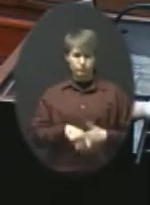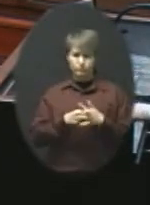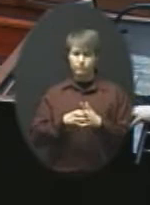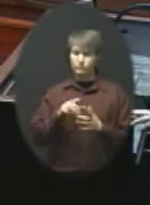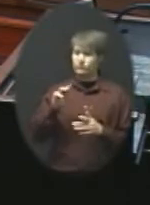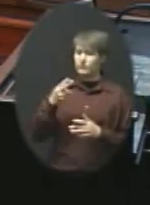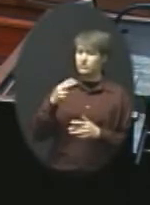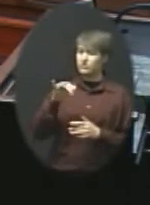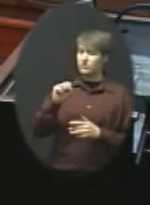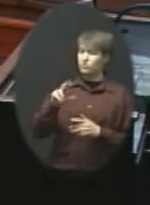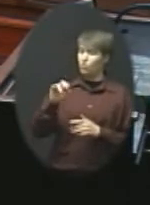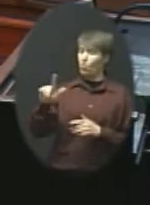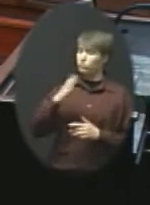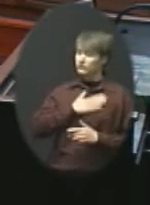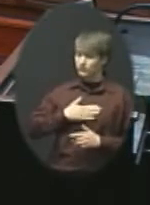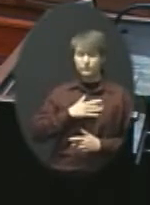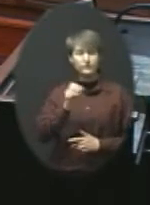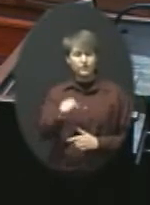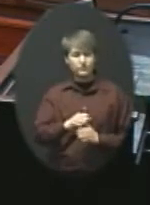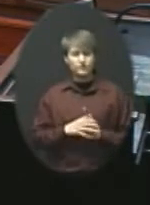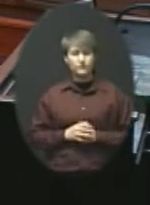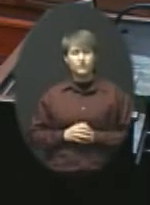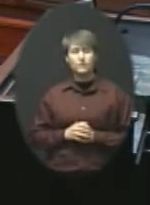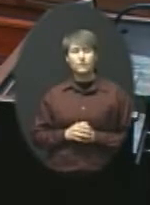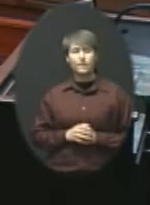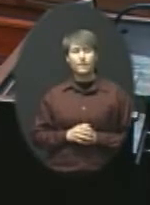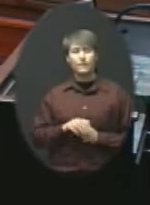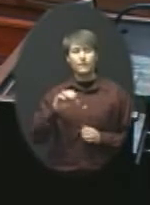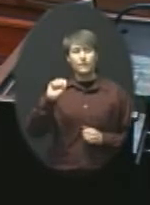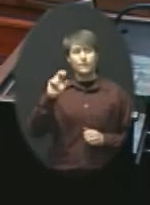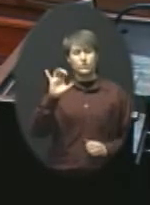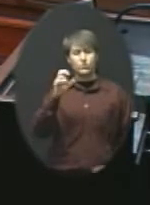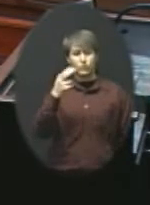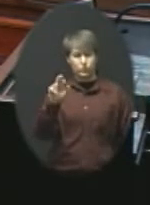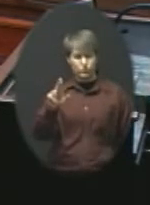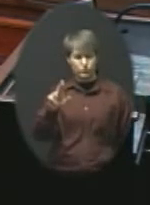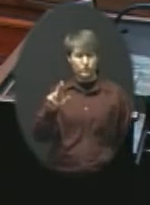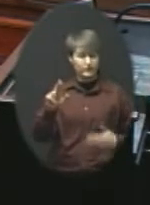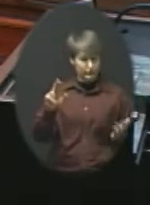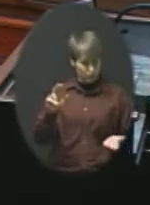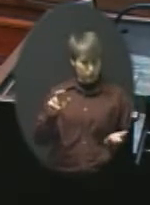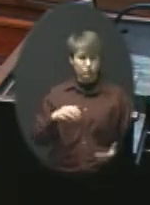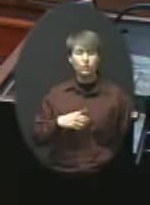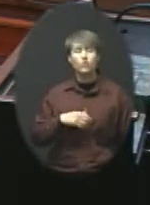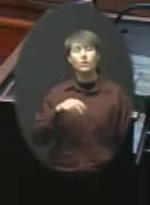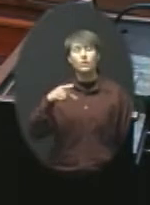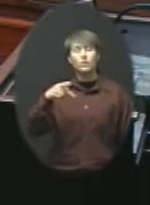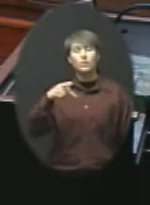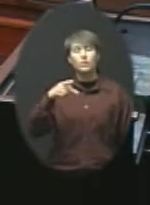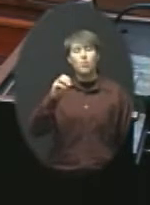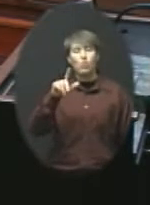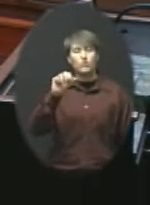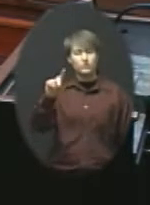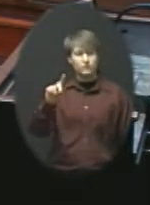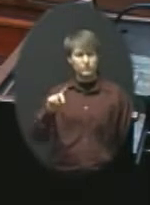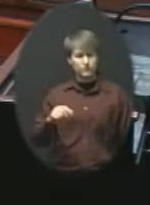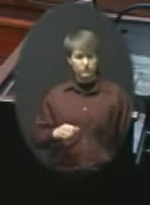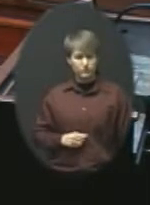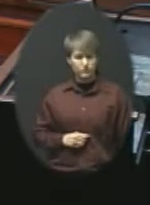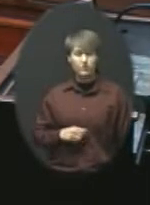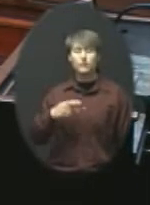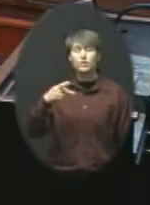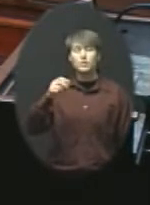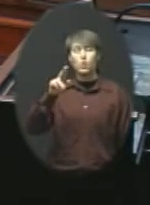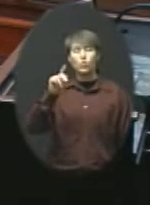call the roll, please? Yes. Mr. Shear? Here. Mr. Polan?